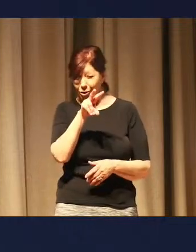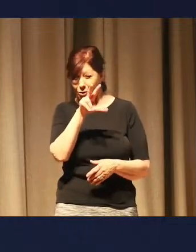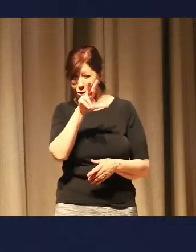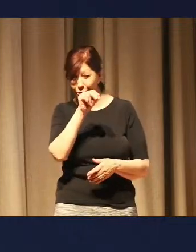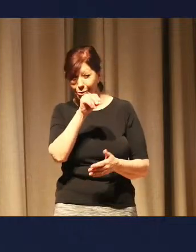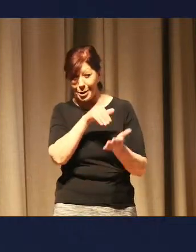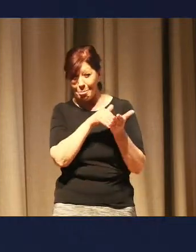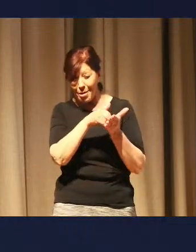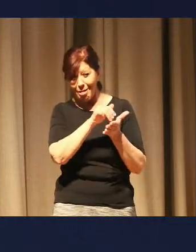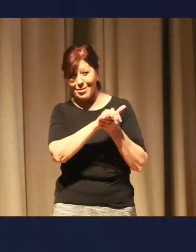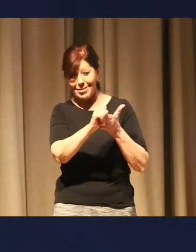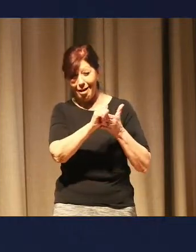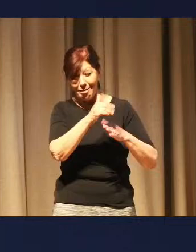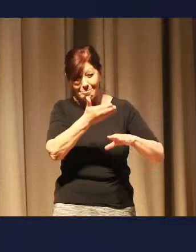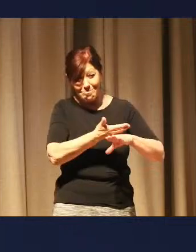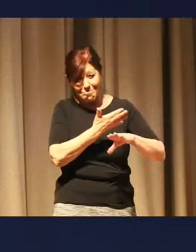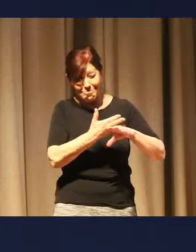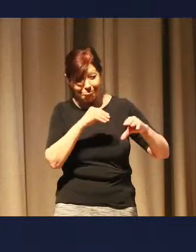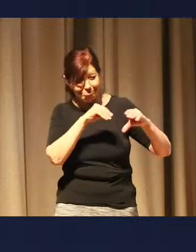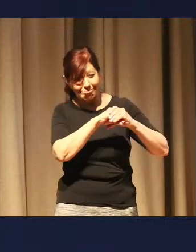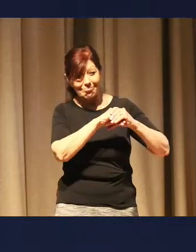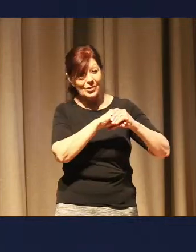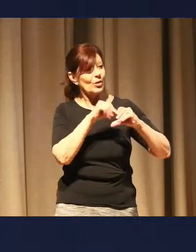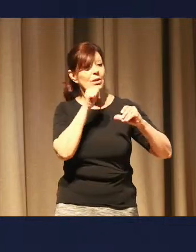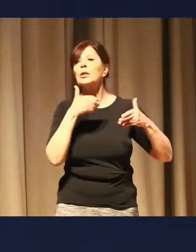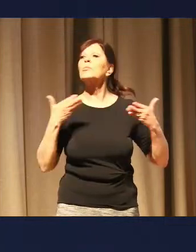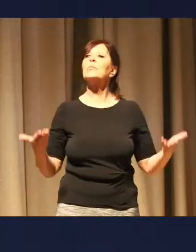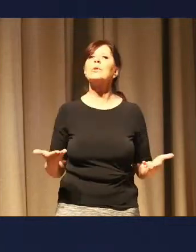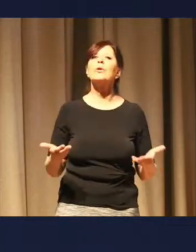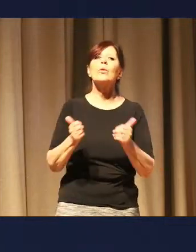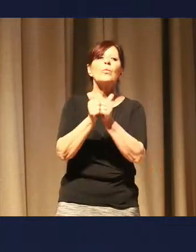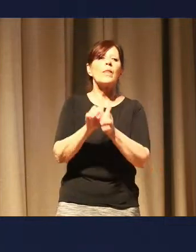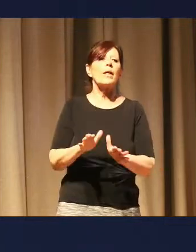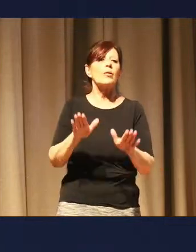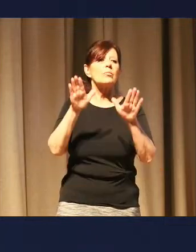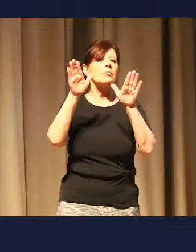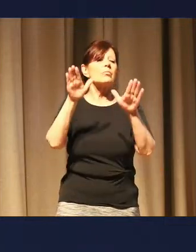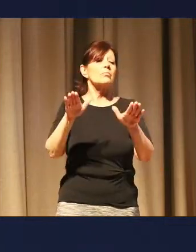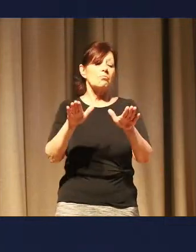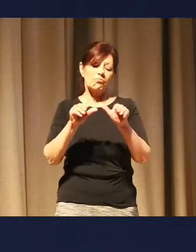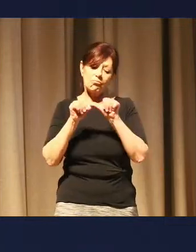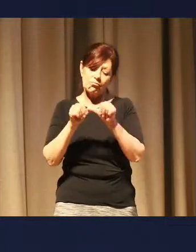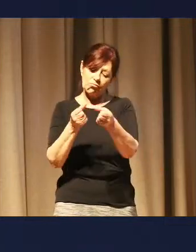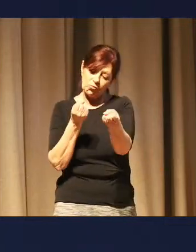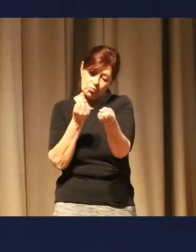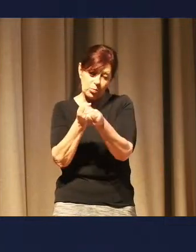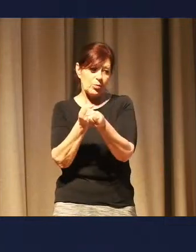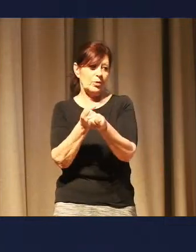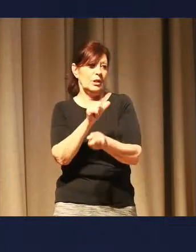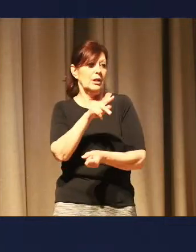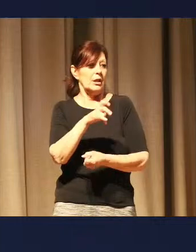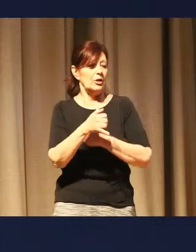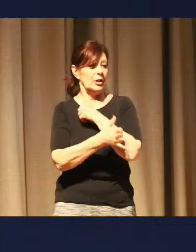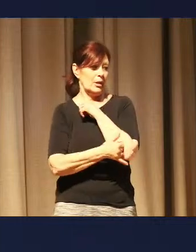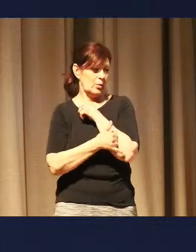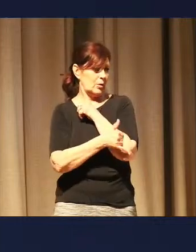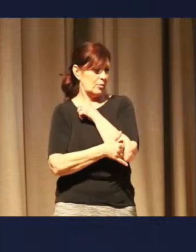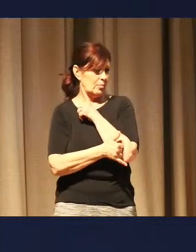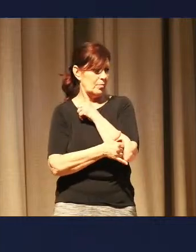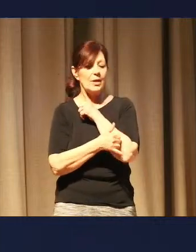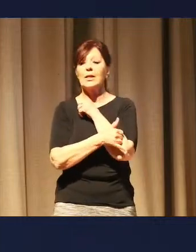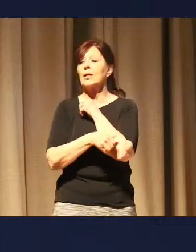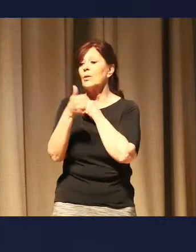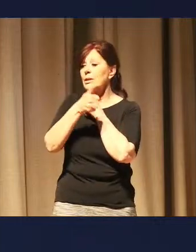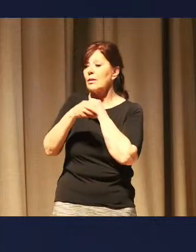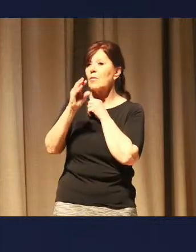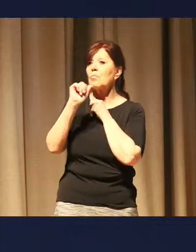capital campaign, would not exist without the incredible, steadfast support of Erie County, County